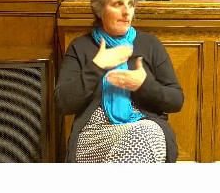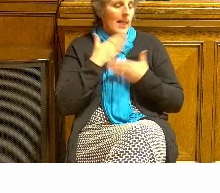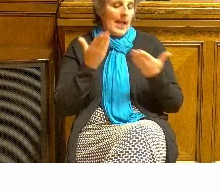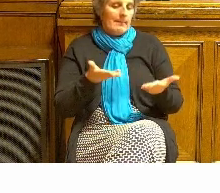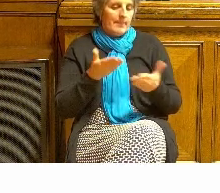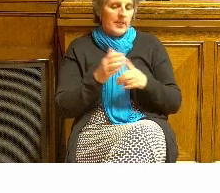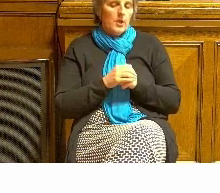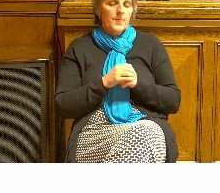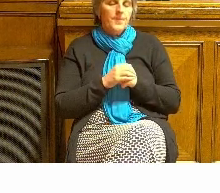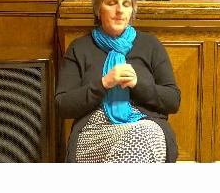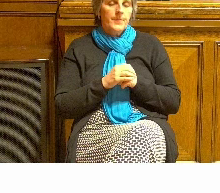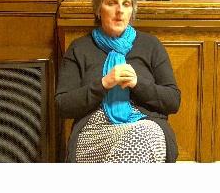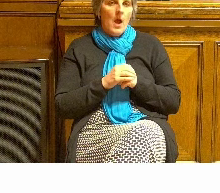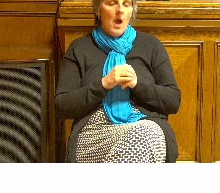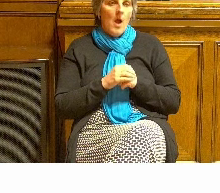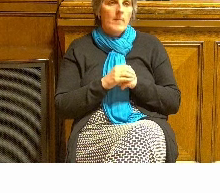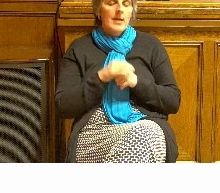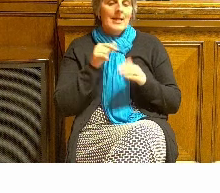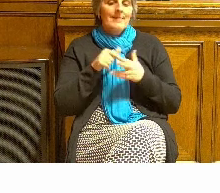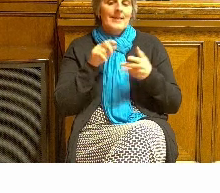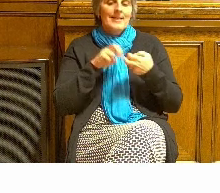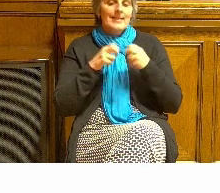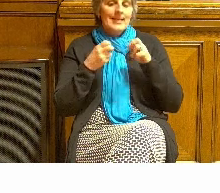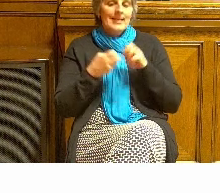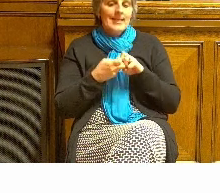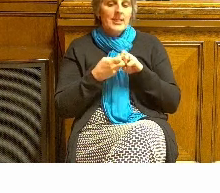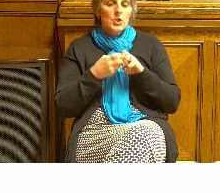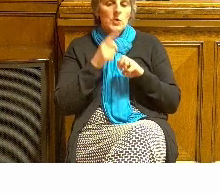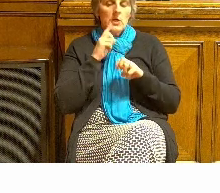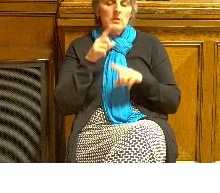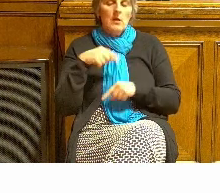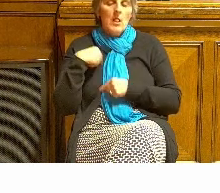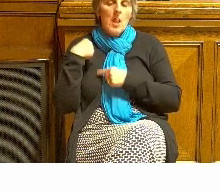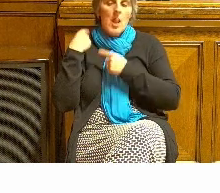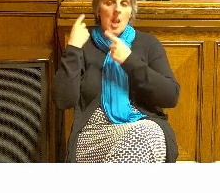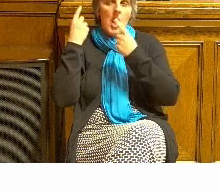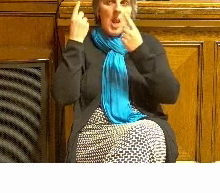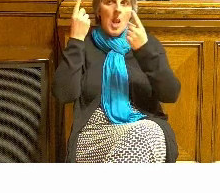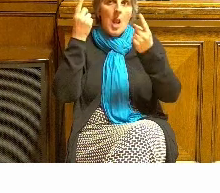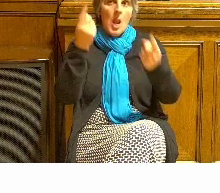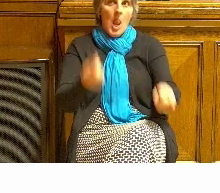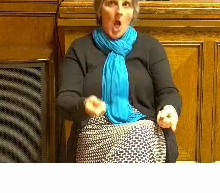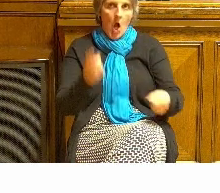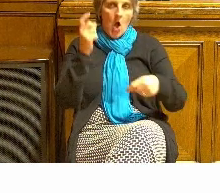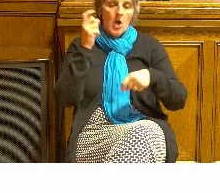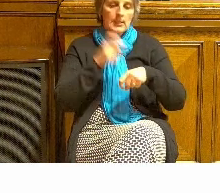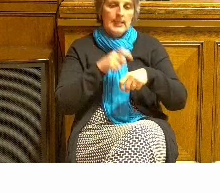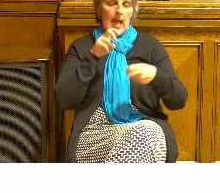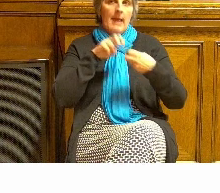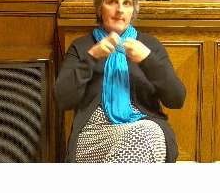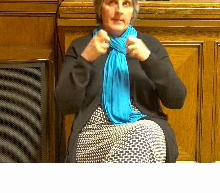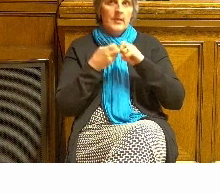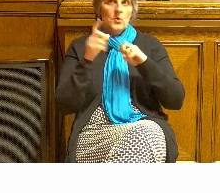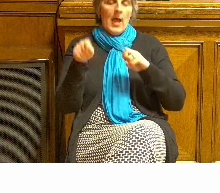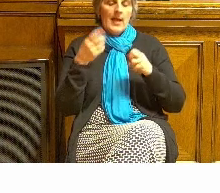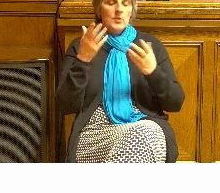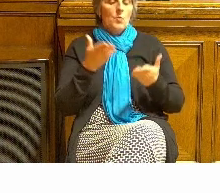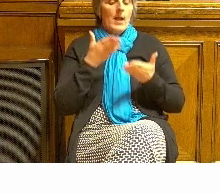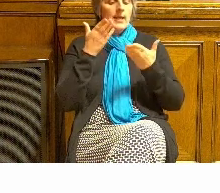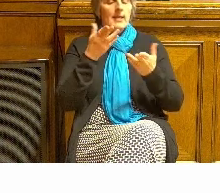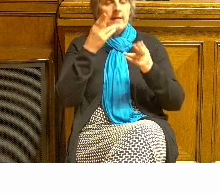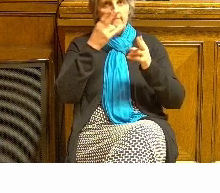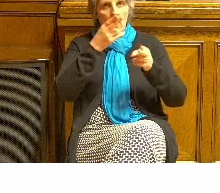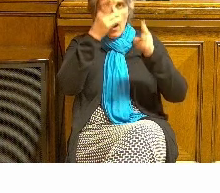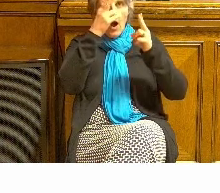here. This issue is a long-time issue, and I just want to give honor